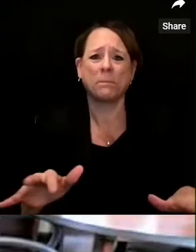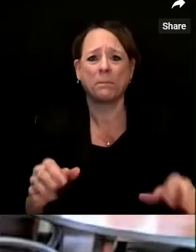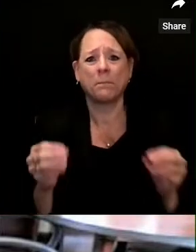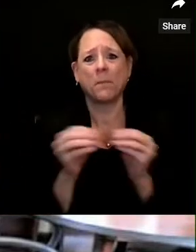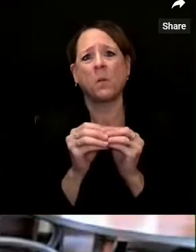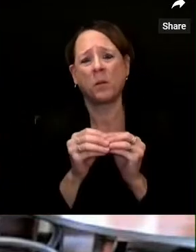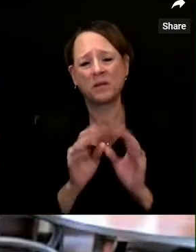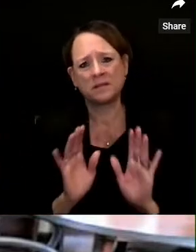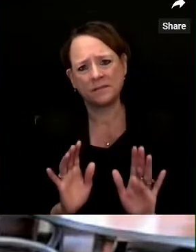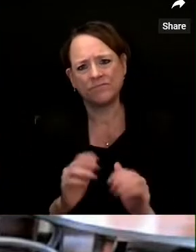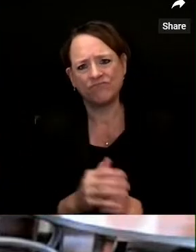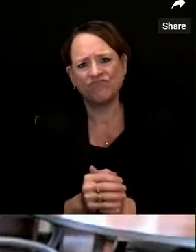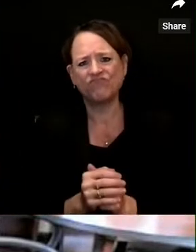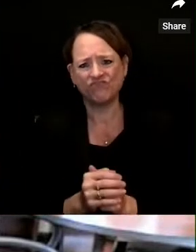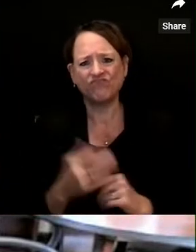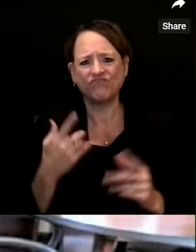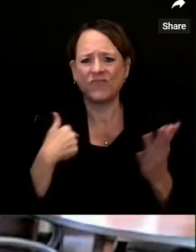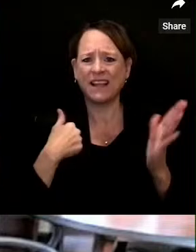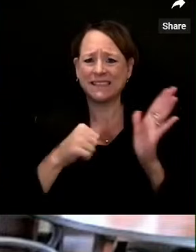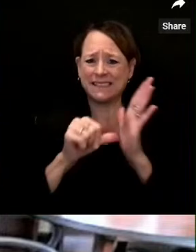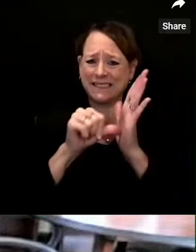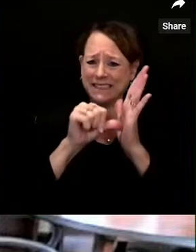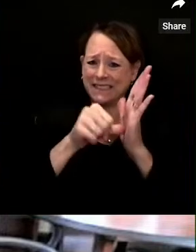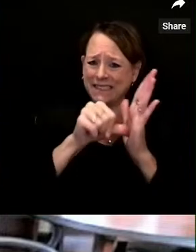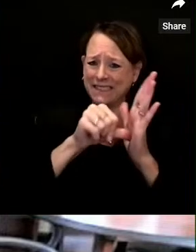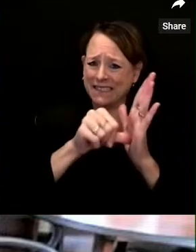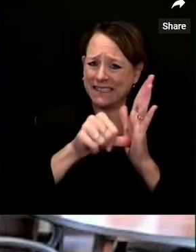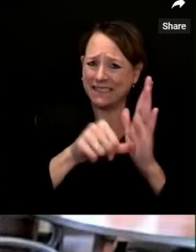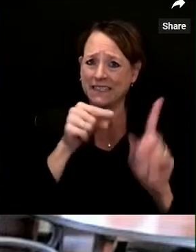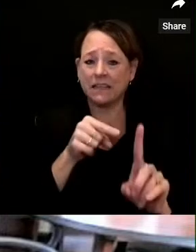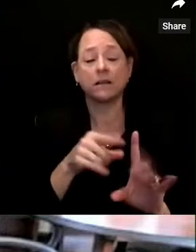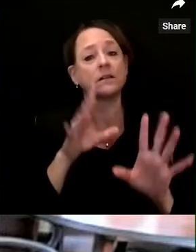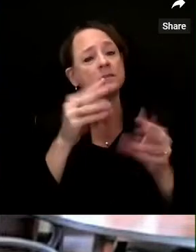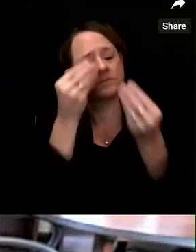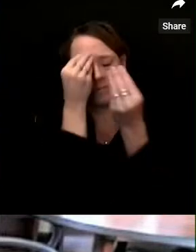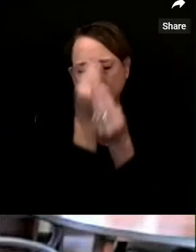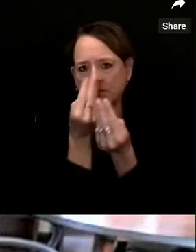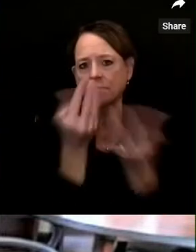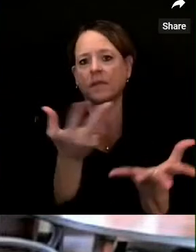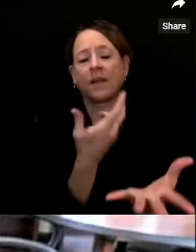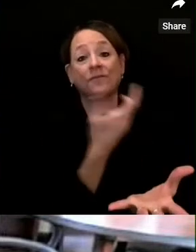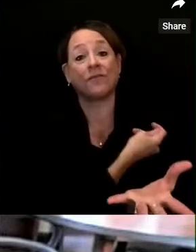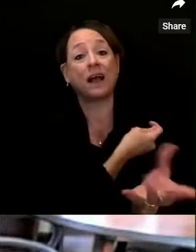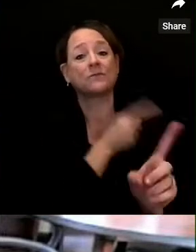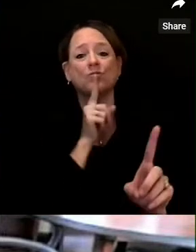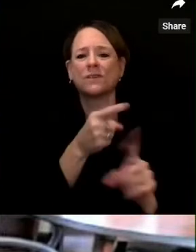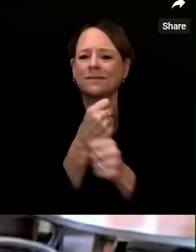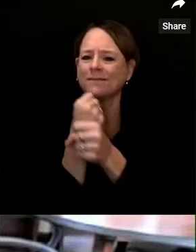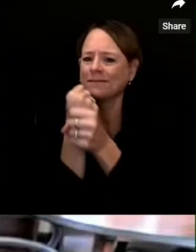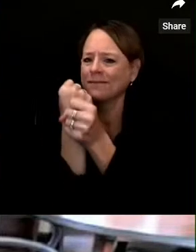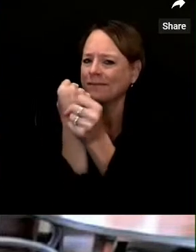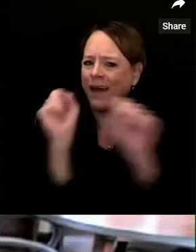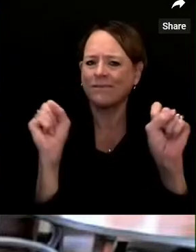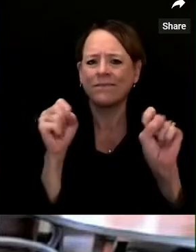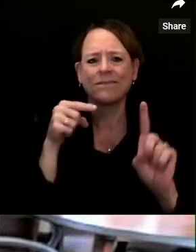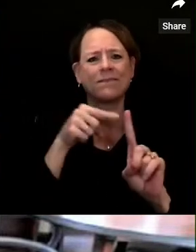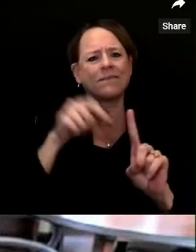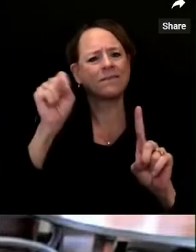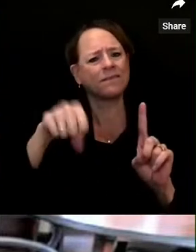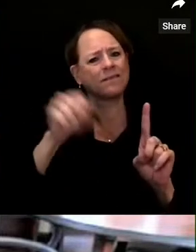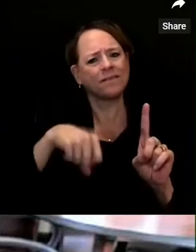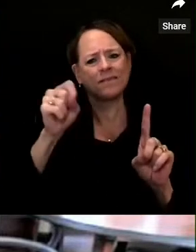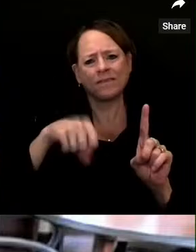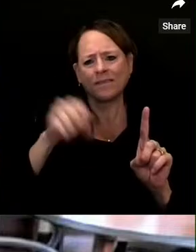COVID-19 vaccines are safe, they are effective, they are available to everyone across our state ages 12 and up.